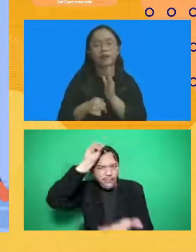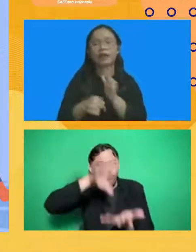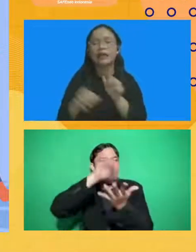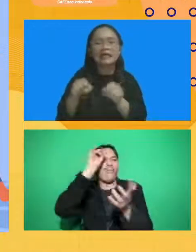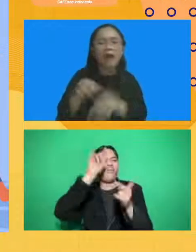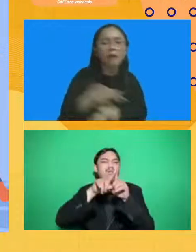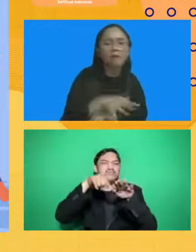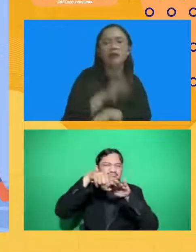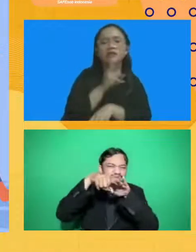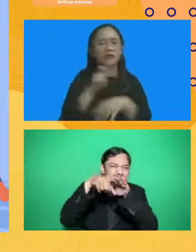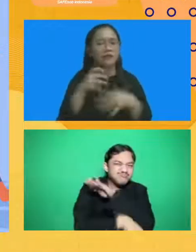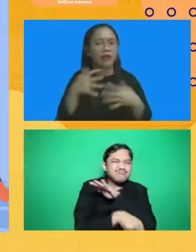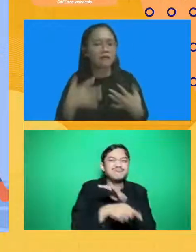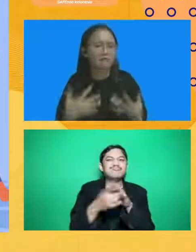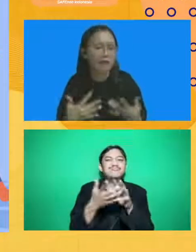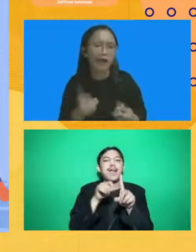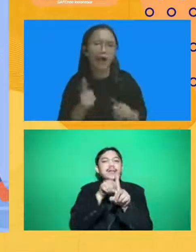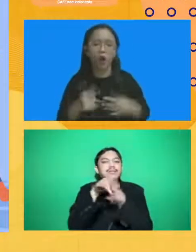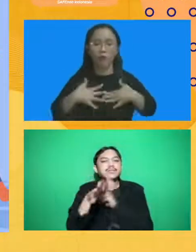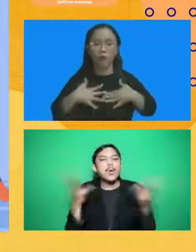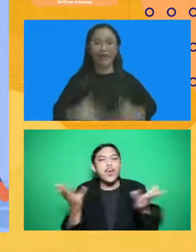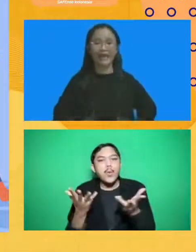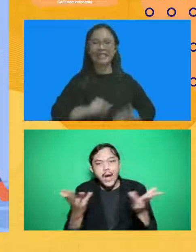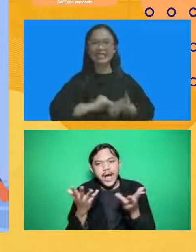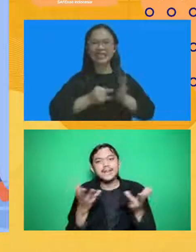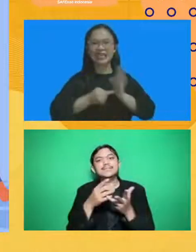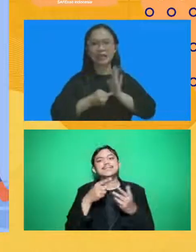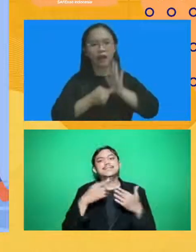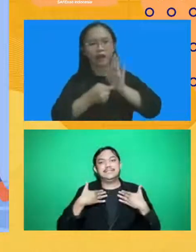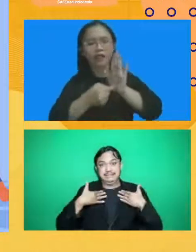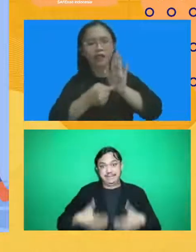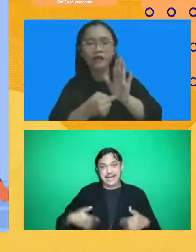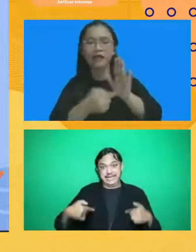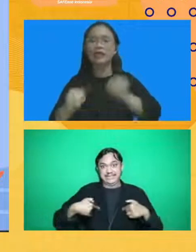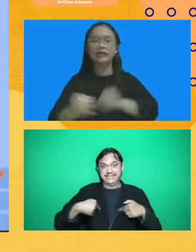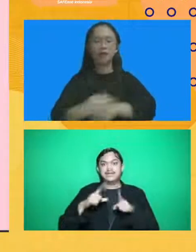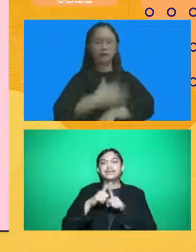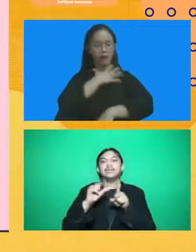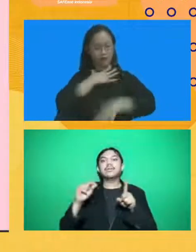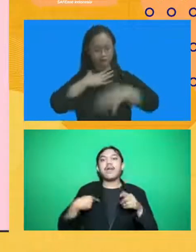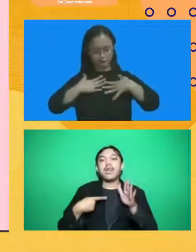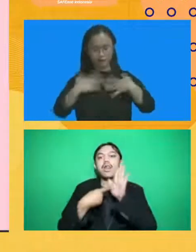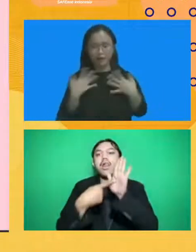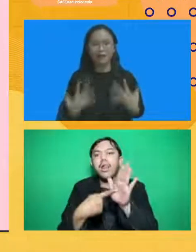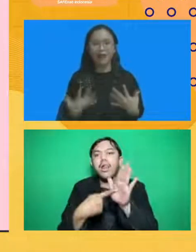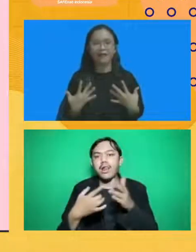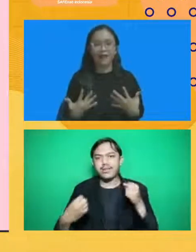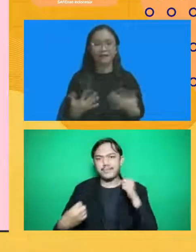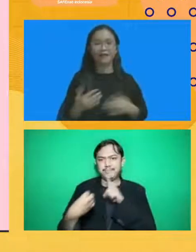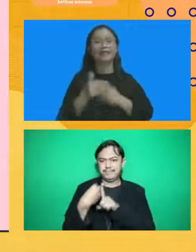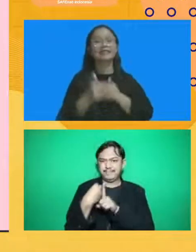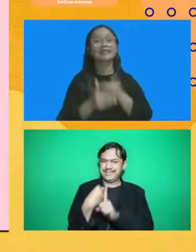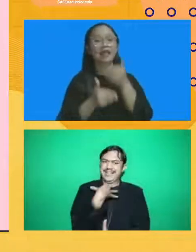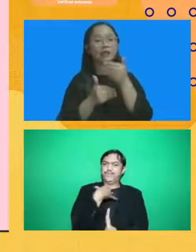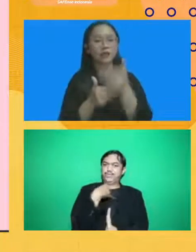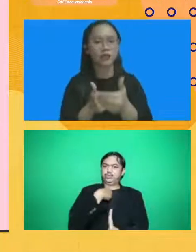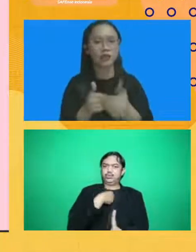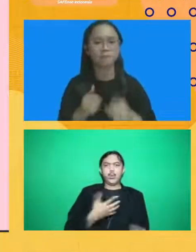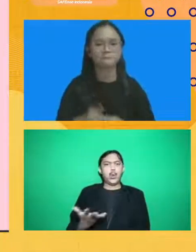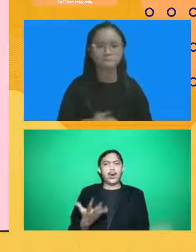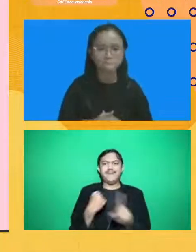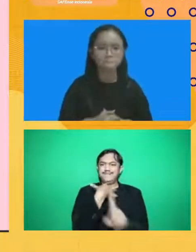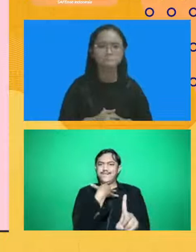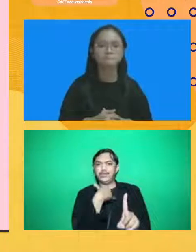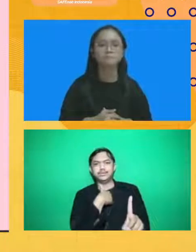So there is also that situation that we need to understand first. Next, now when we are talking about digital